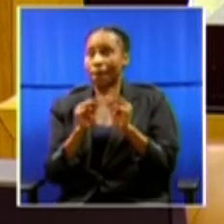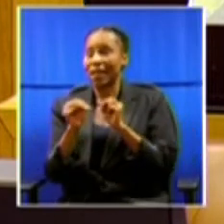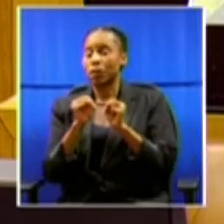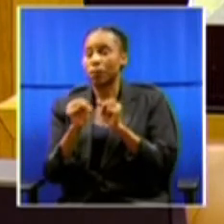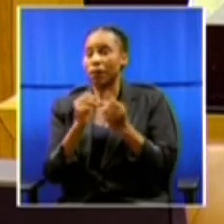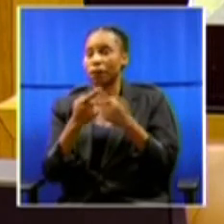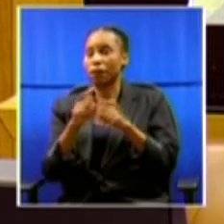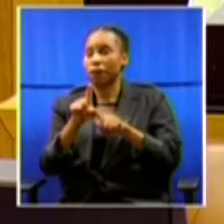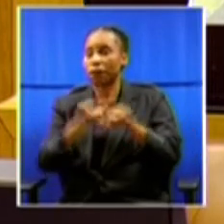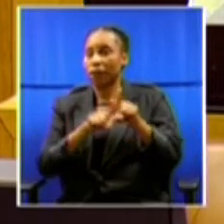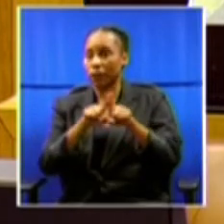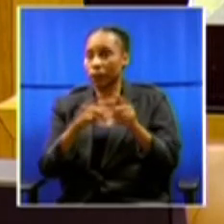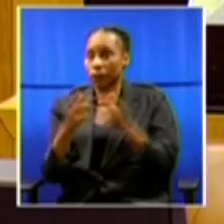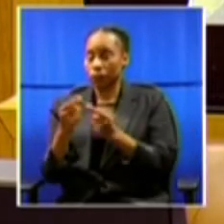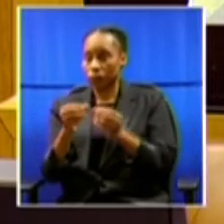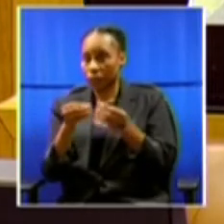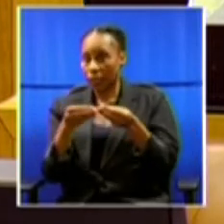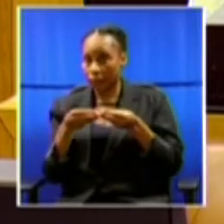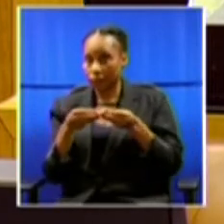deal with that.